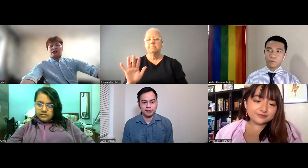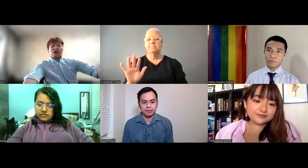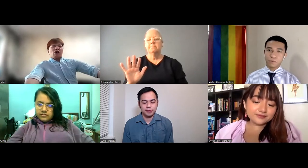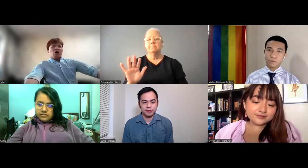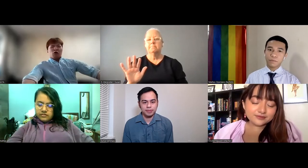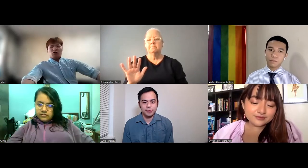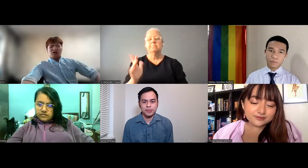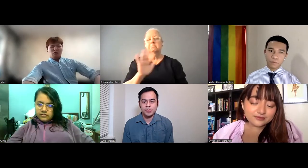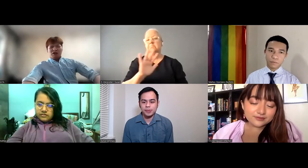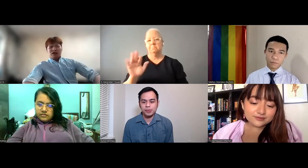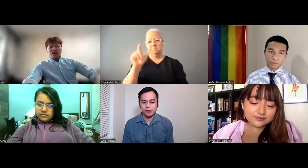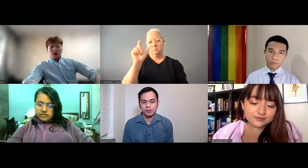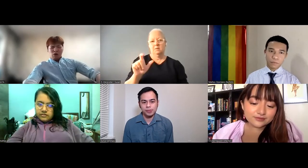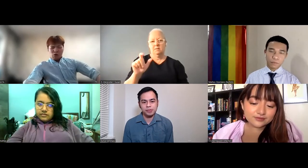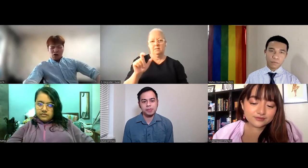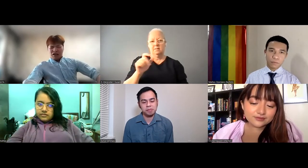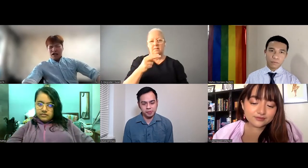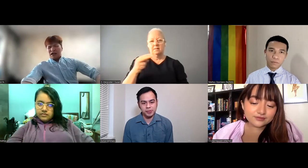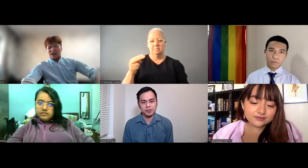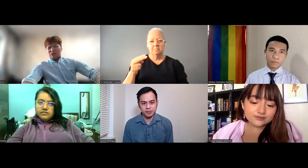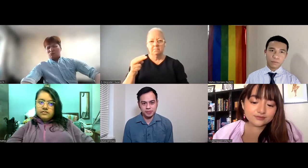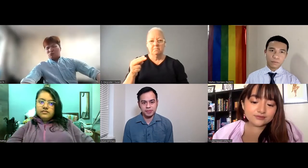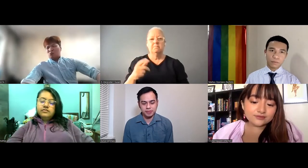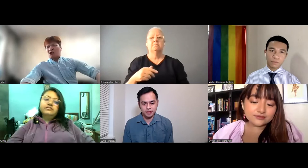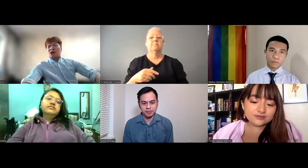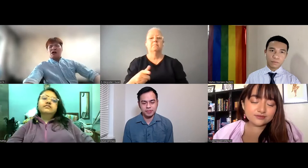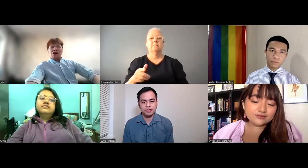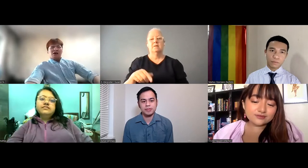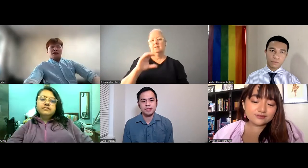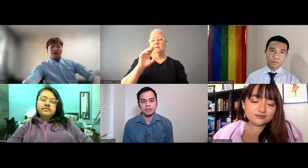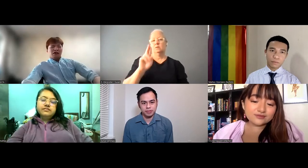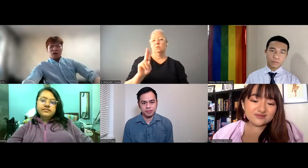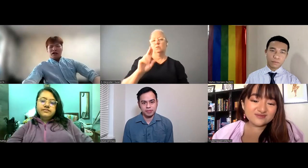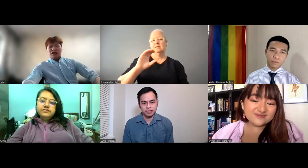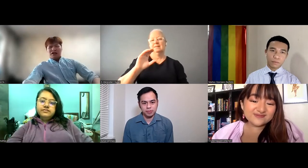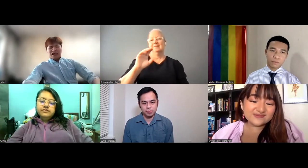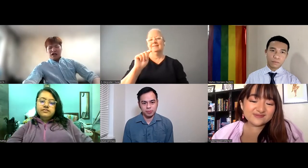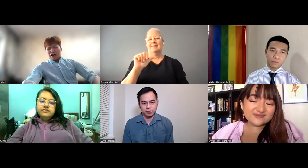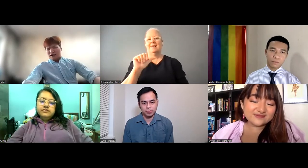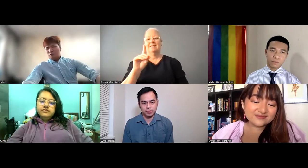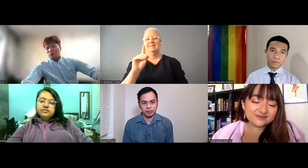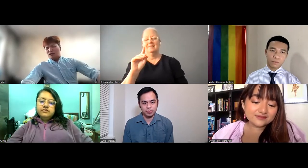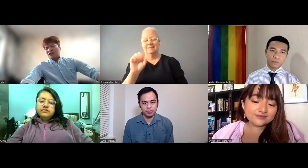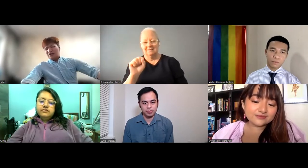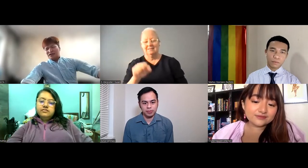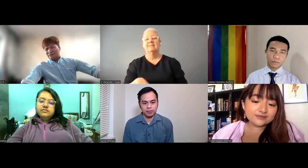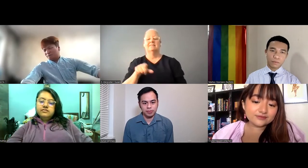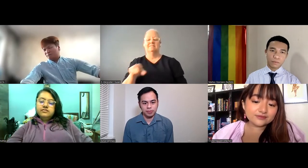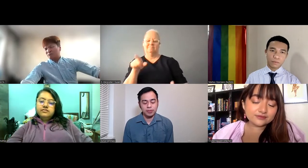With the help of it, I've learned about this, how to live